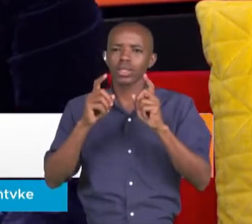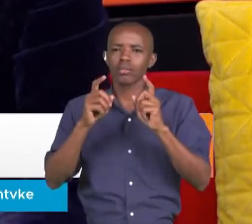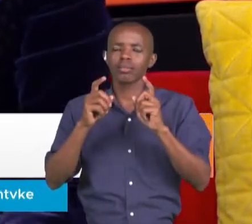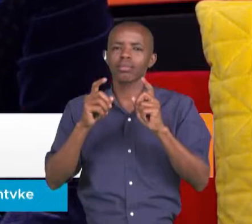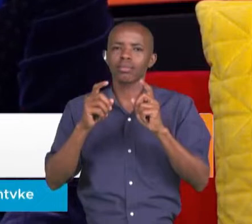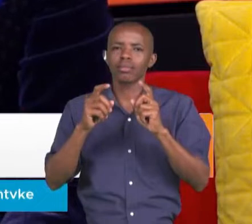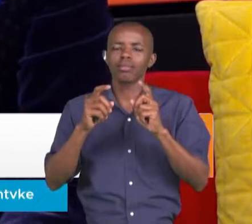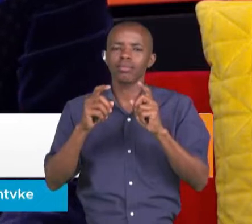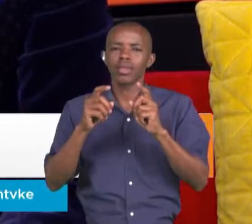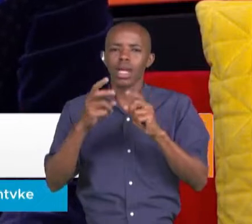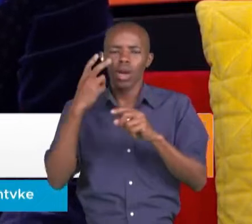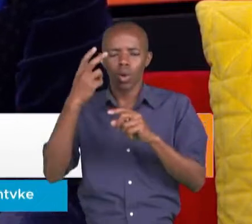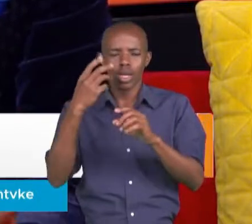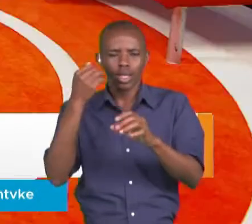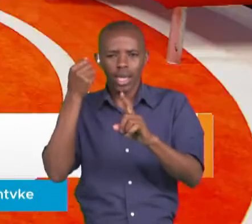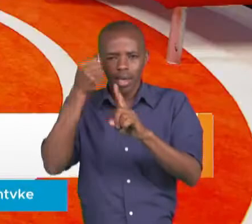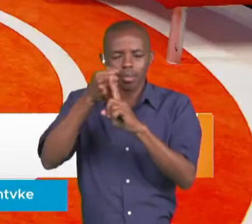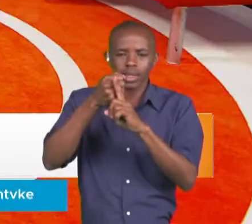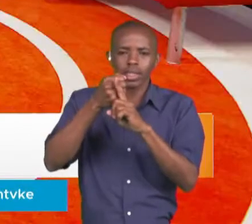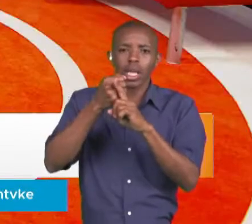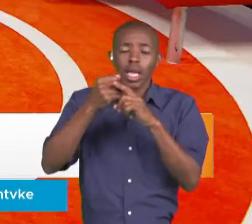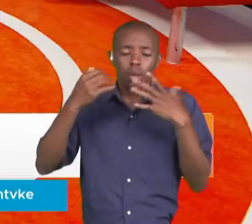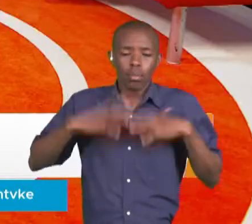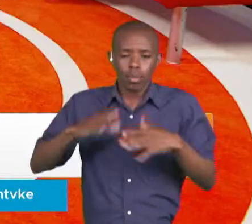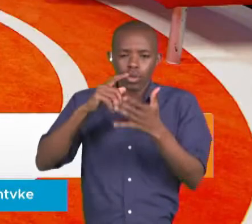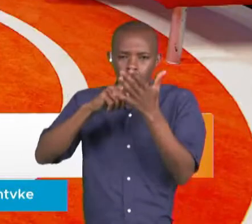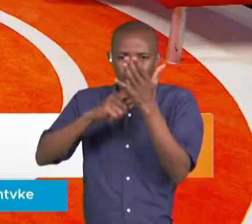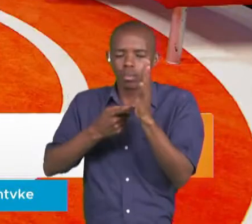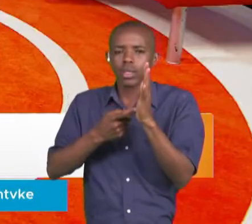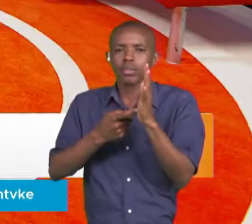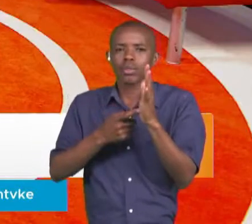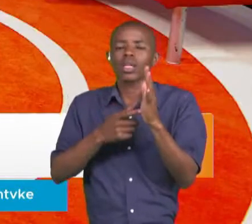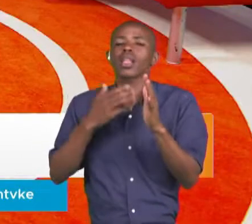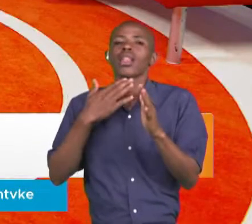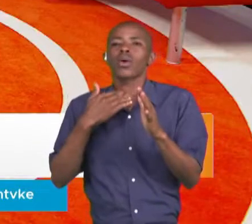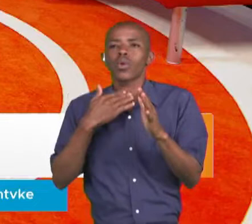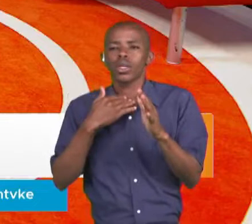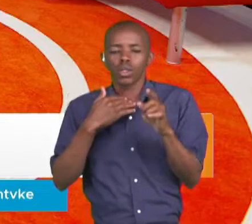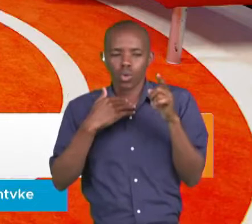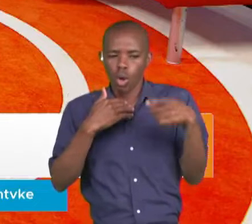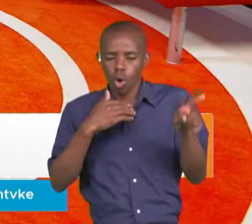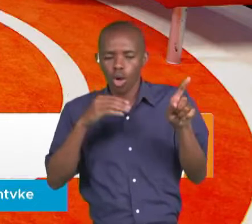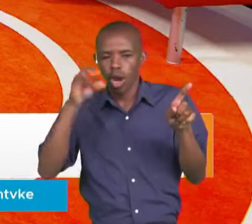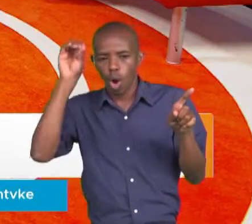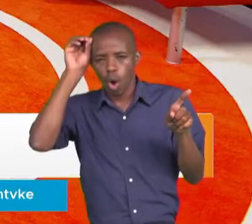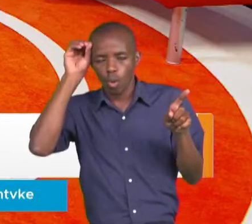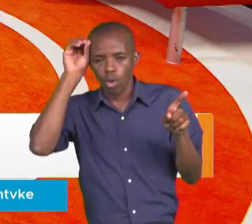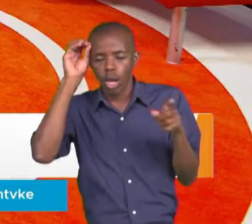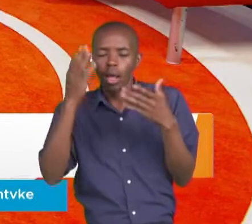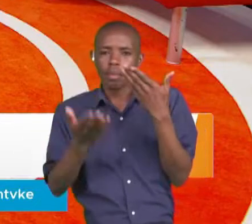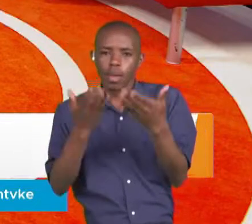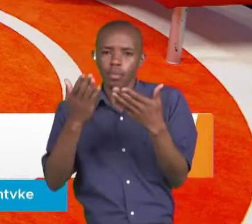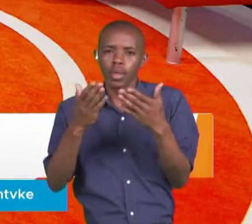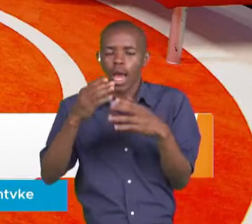rangers. Look at the impact. These guys, sometimes, maybe, they want, you have your own opinion about, maybe,